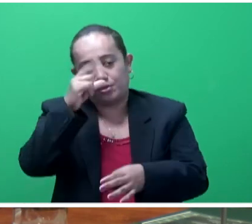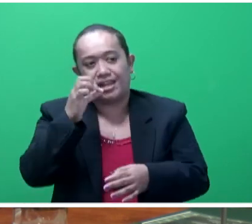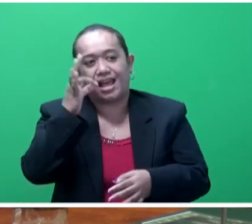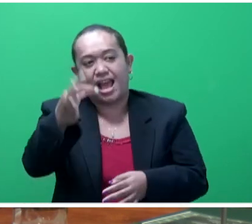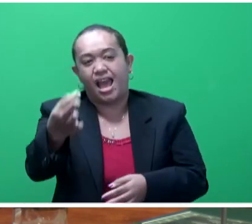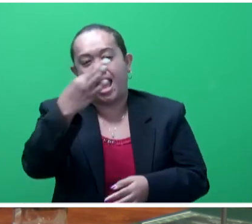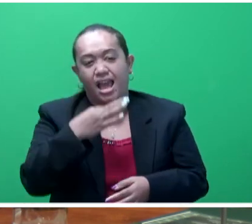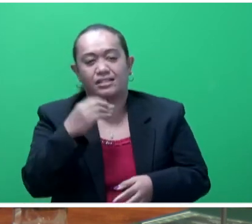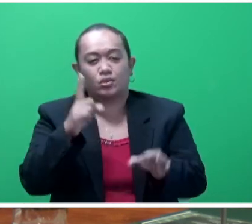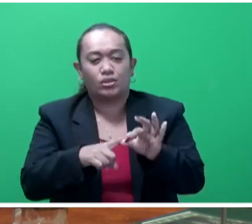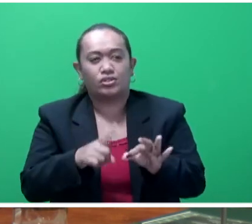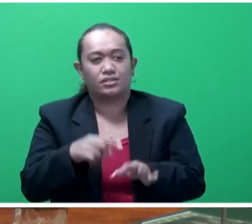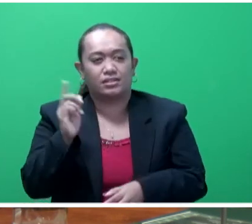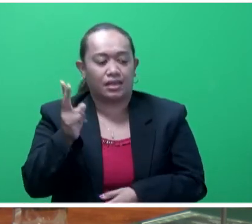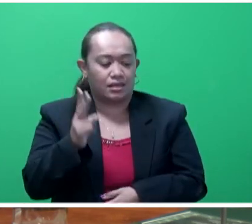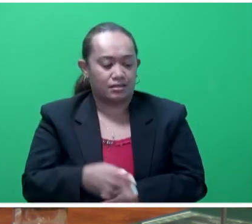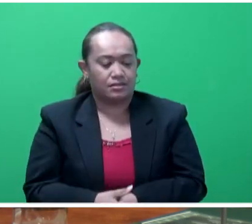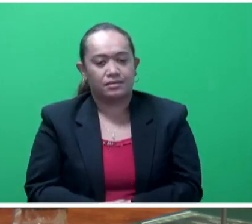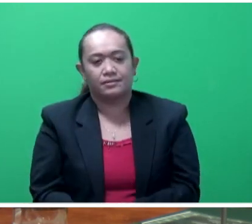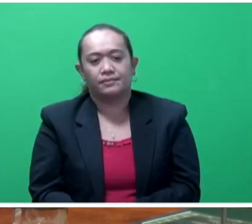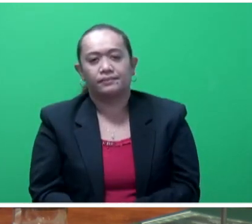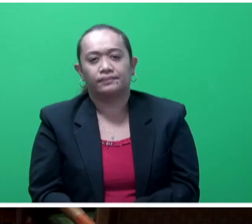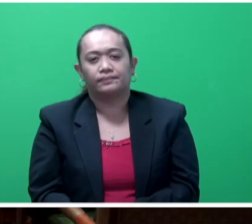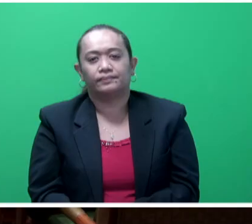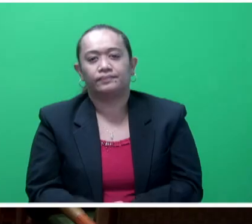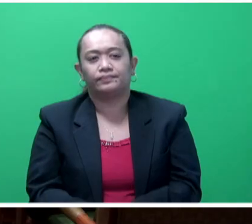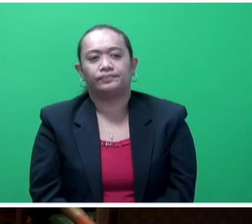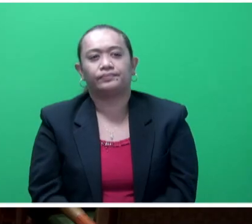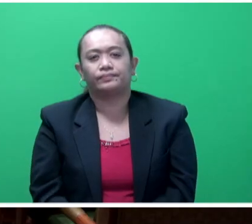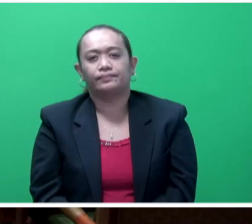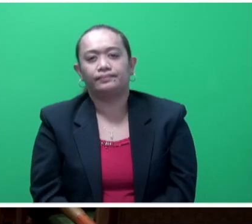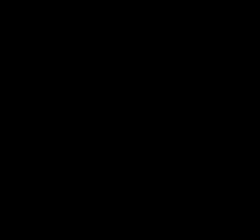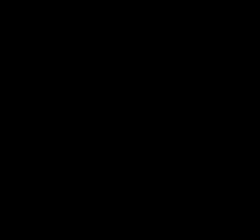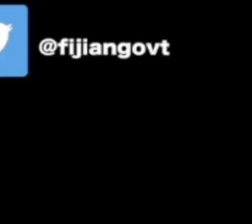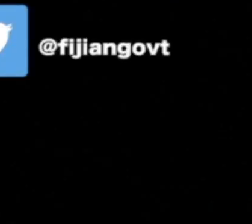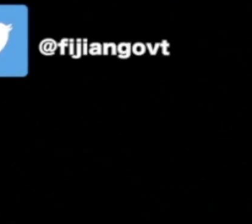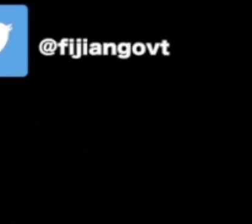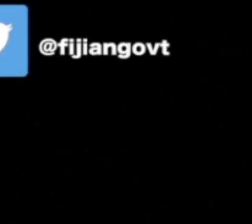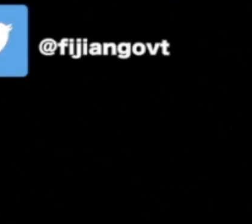question in the future. Thank you, Mr. Speaker, sir. All right, thank you.